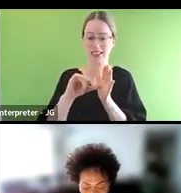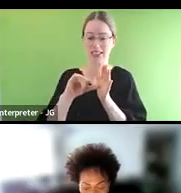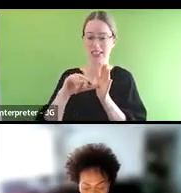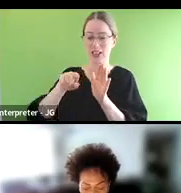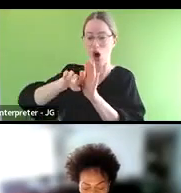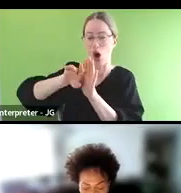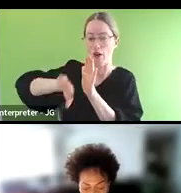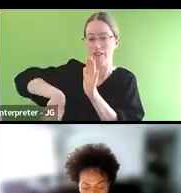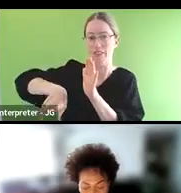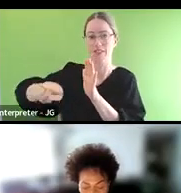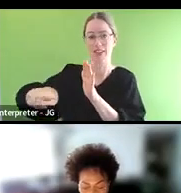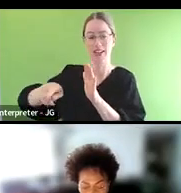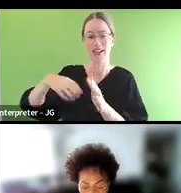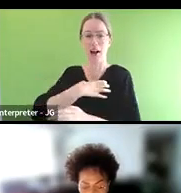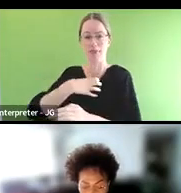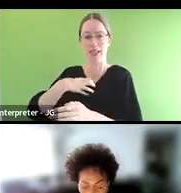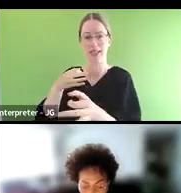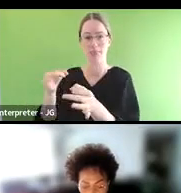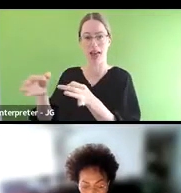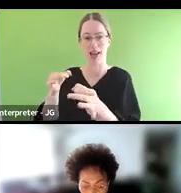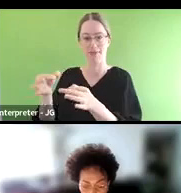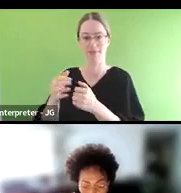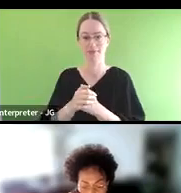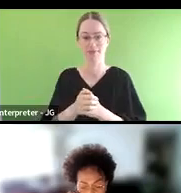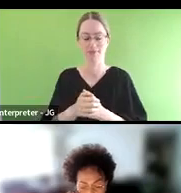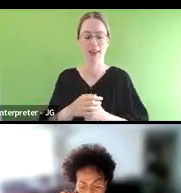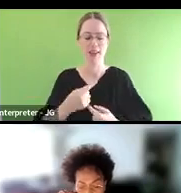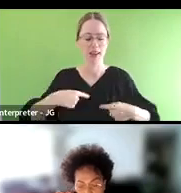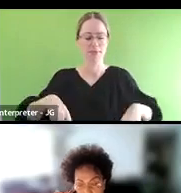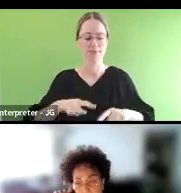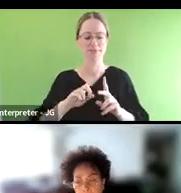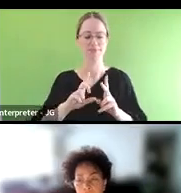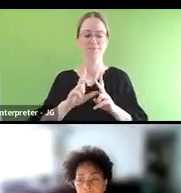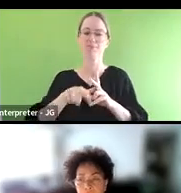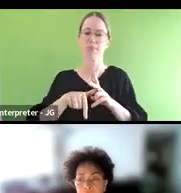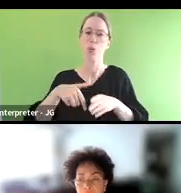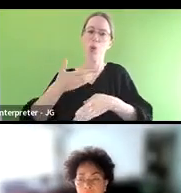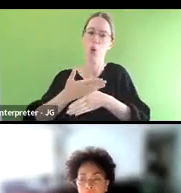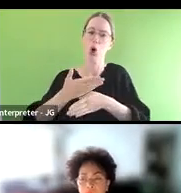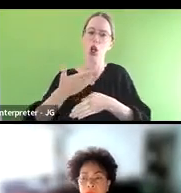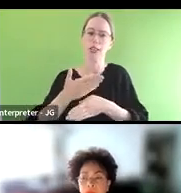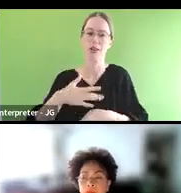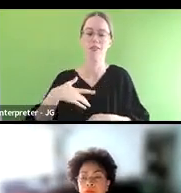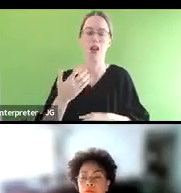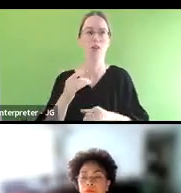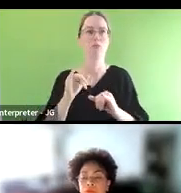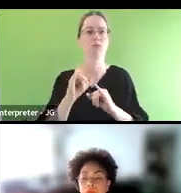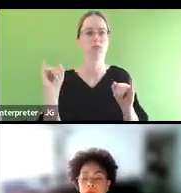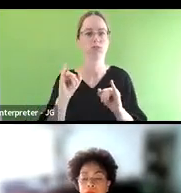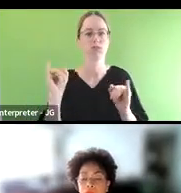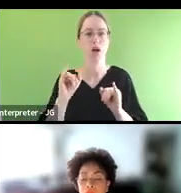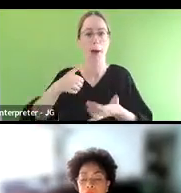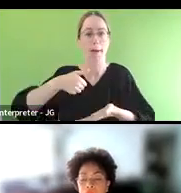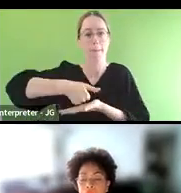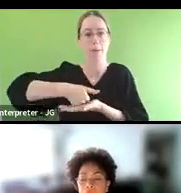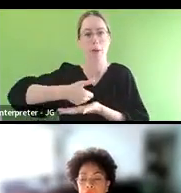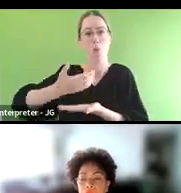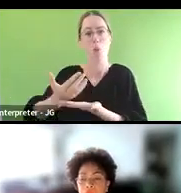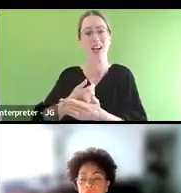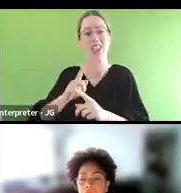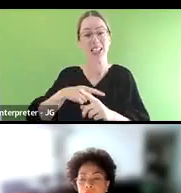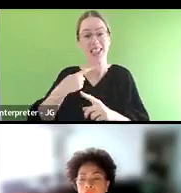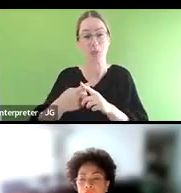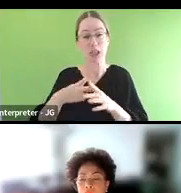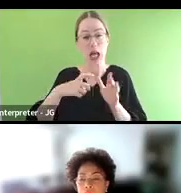agenda. And for us as Kaimahi Whaikaha, we think it is abhorrent that the Minimum Wage Exemption